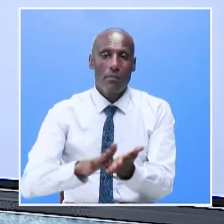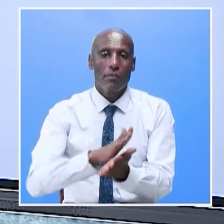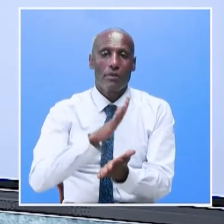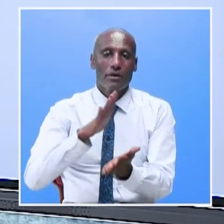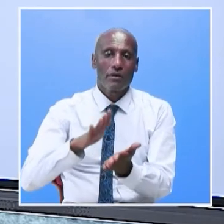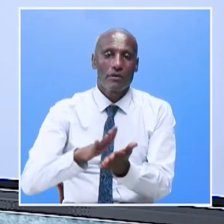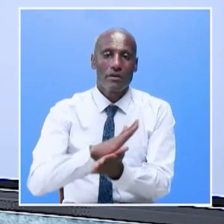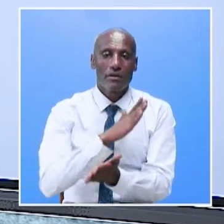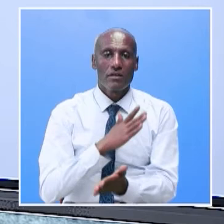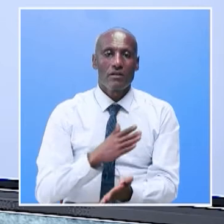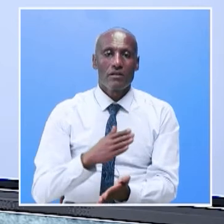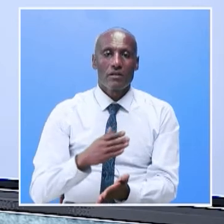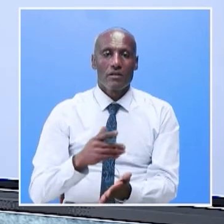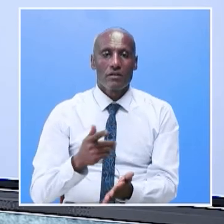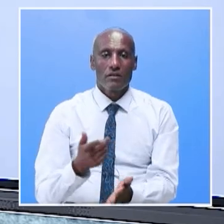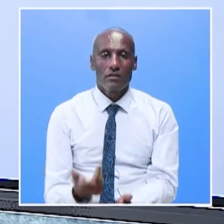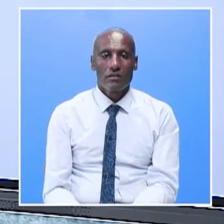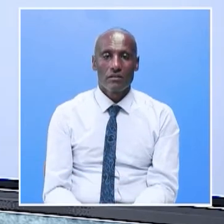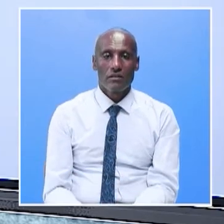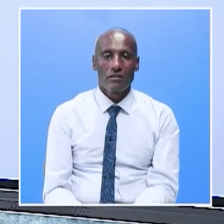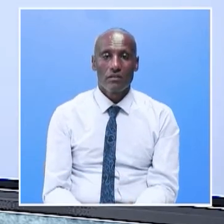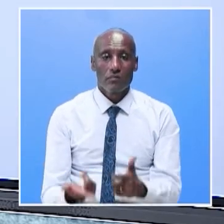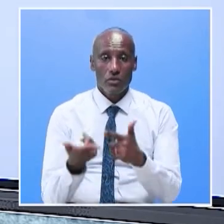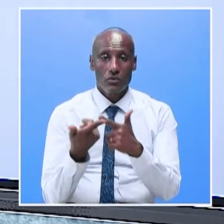the paper. Bravo.